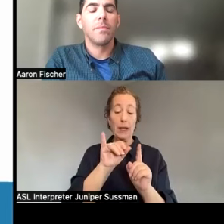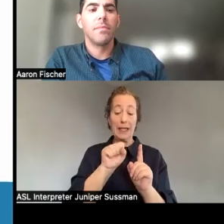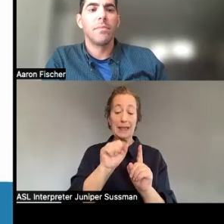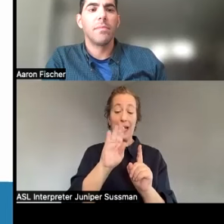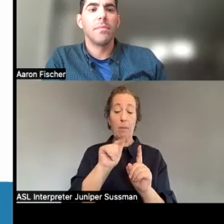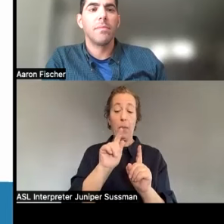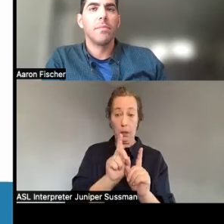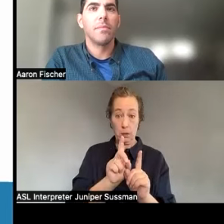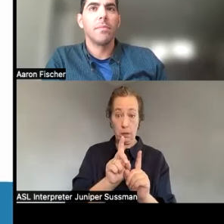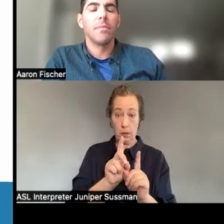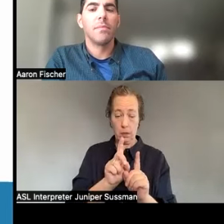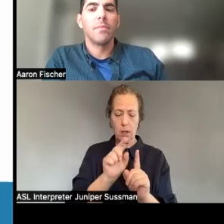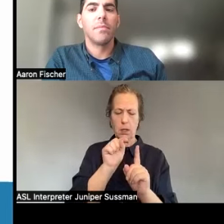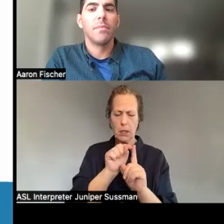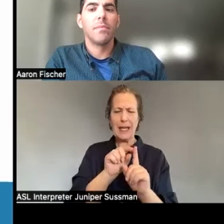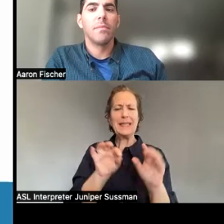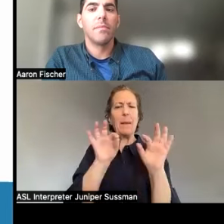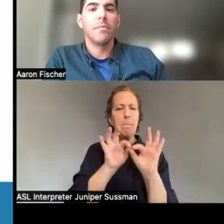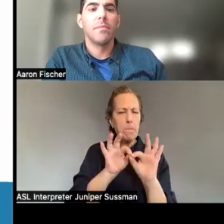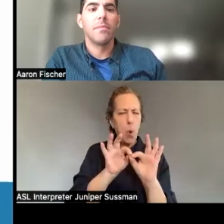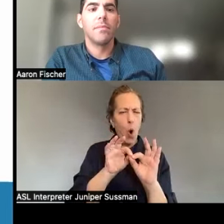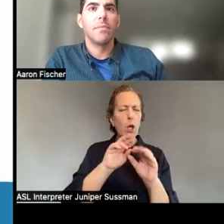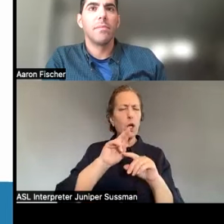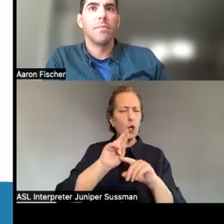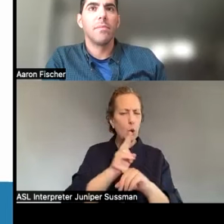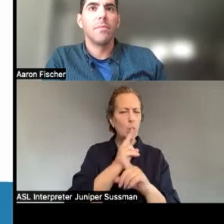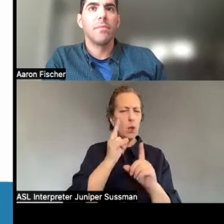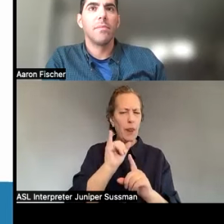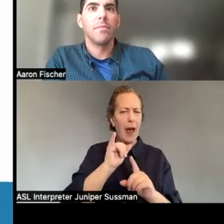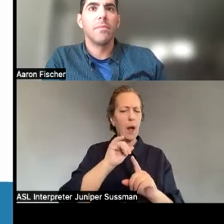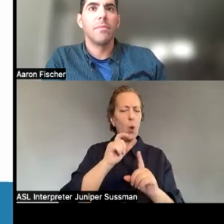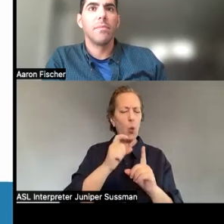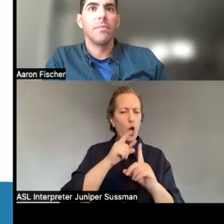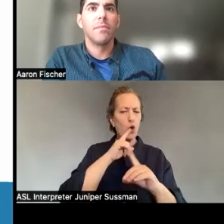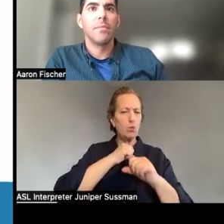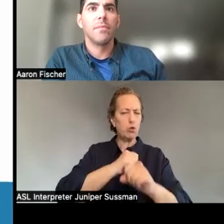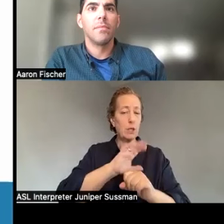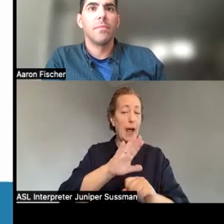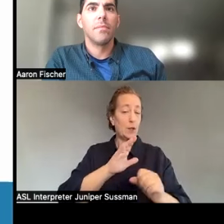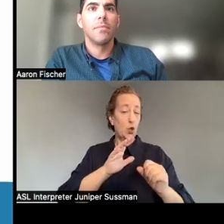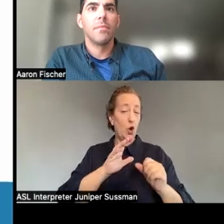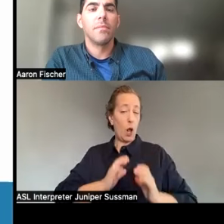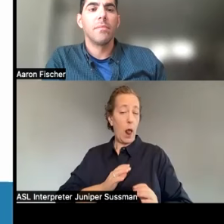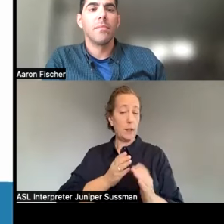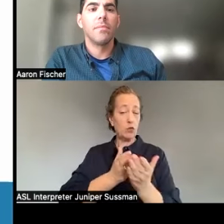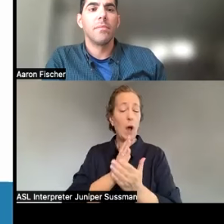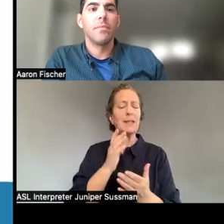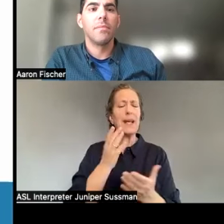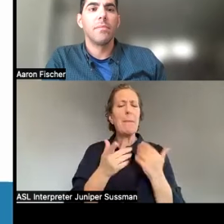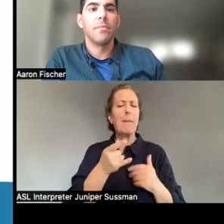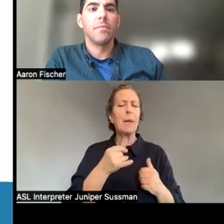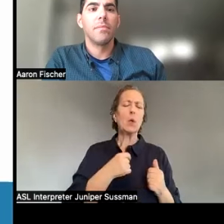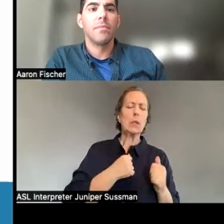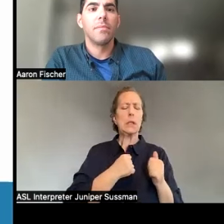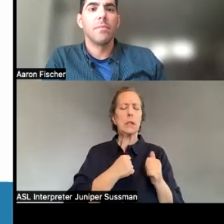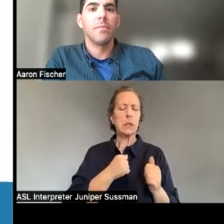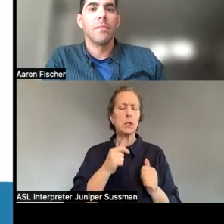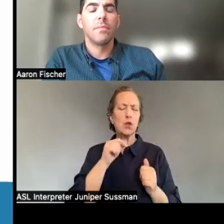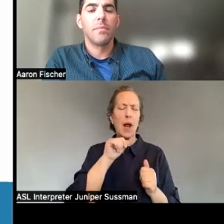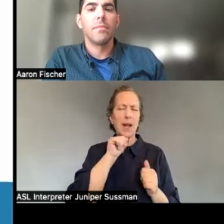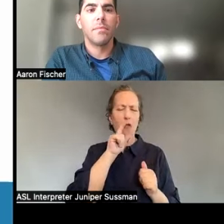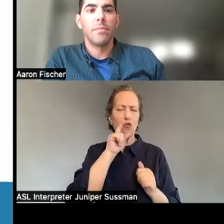really critical to protecting your patient or client's rights. You may even have some discomfort in referring to